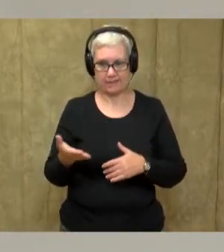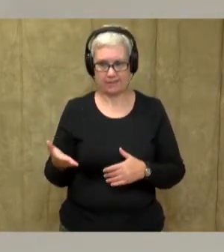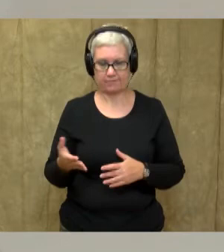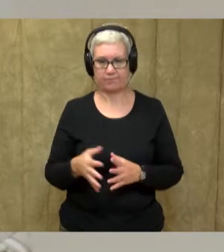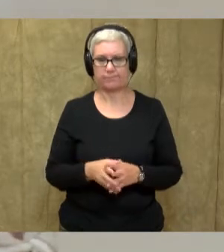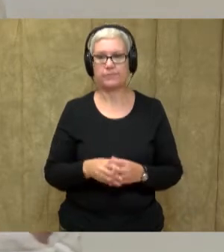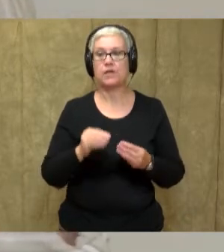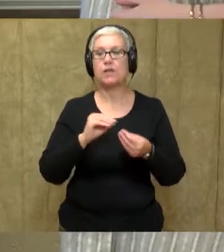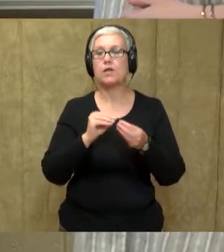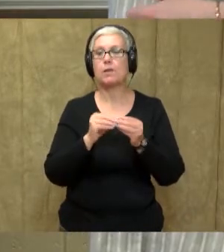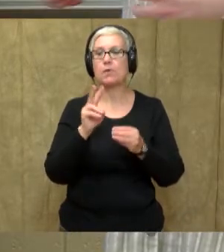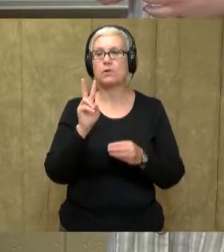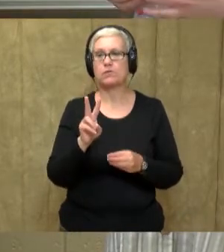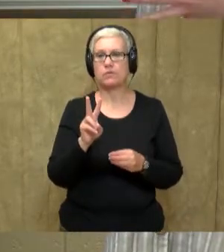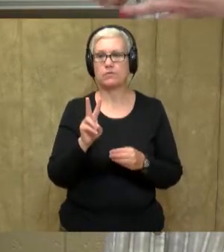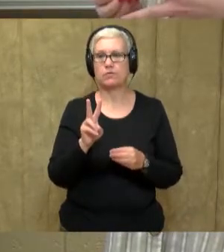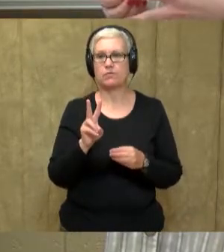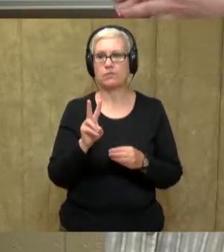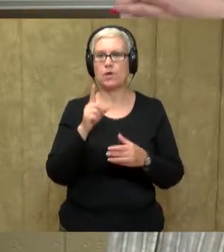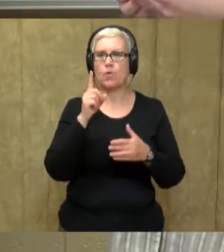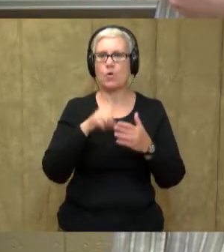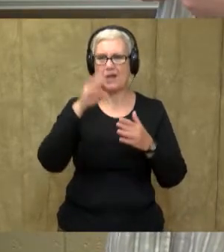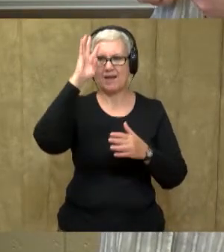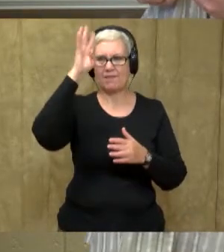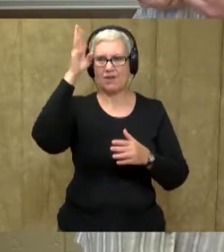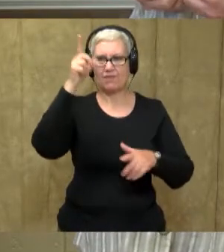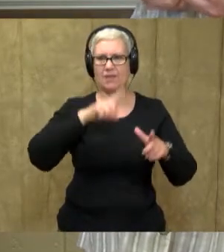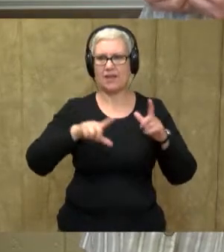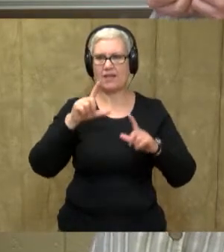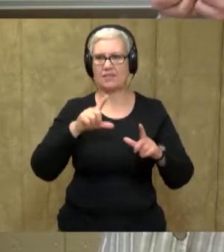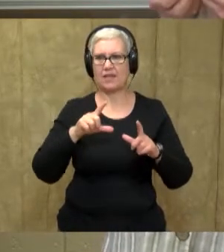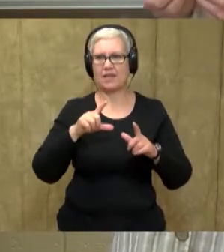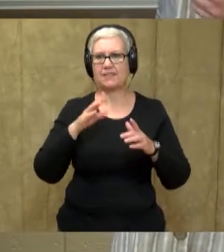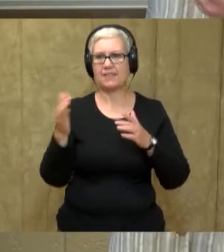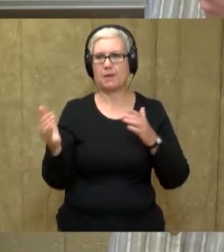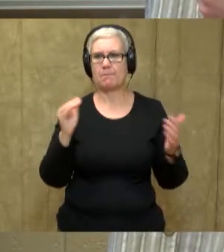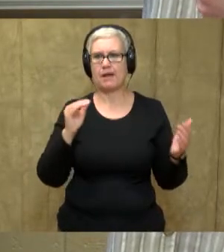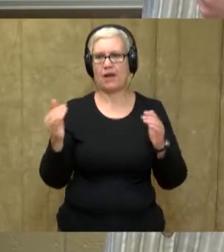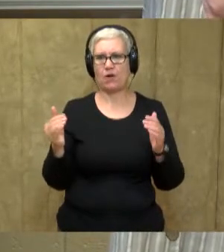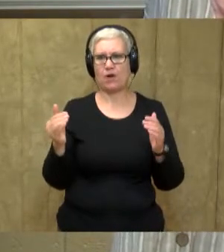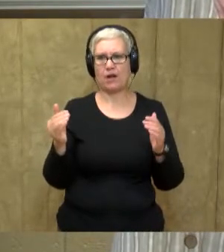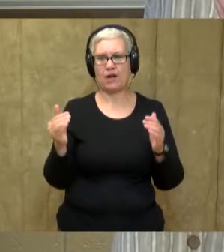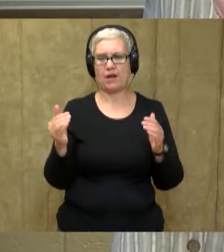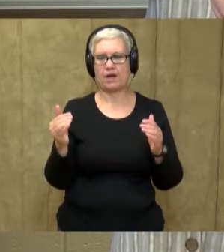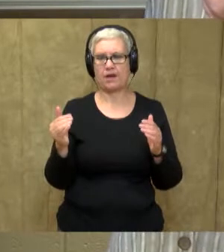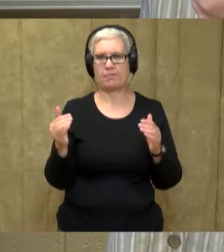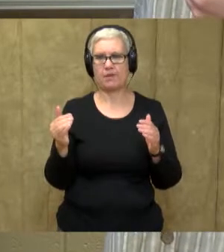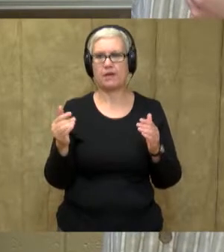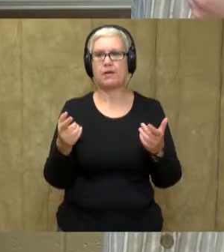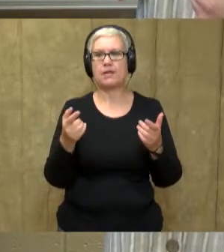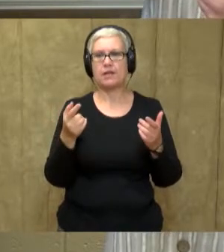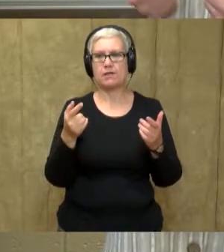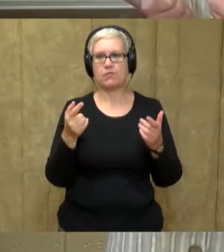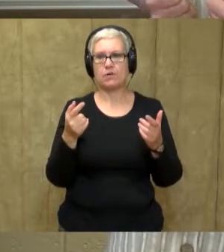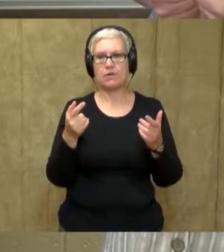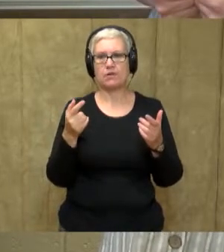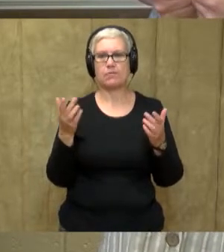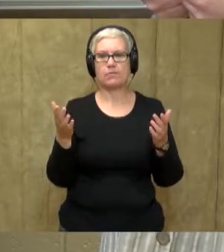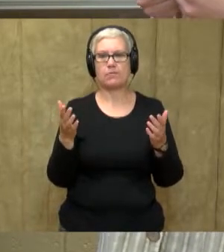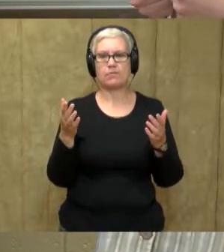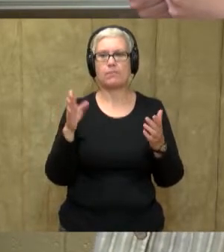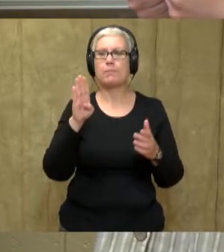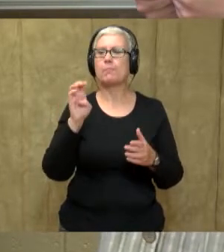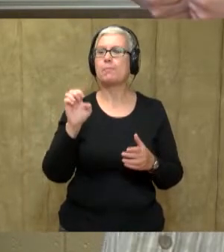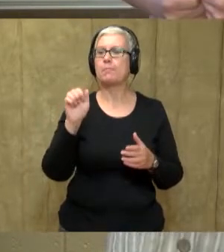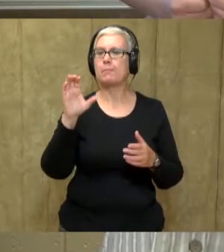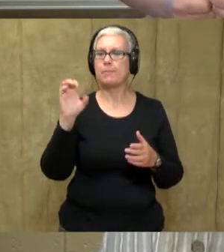at number 2, this question: what type of figurative language is it when he says, this momentous decree came as a great